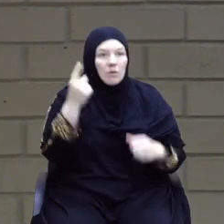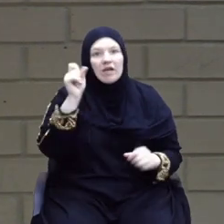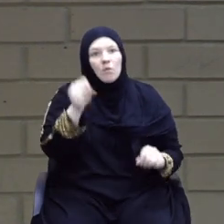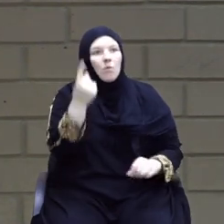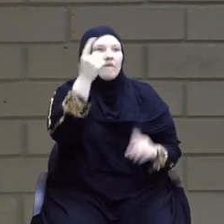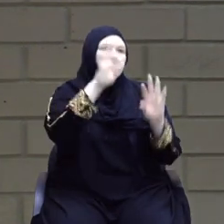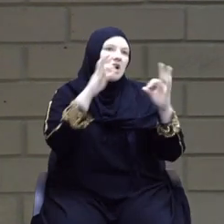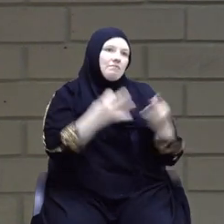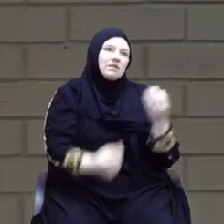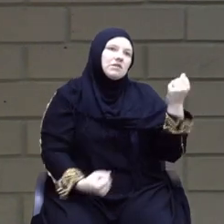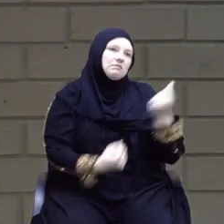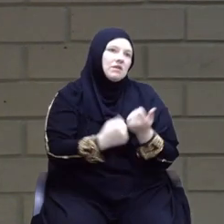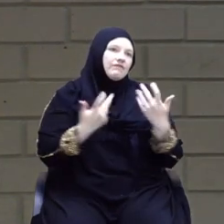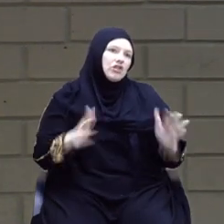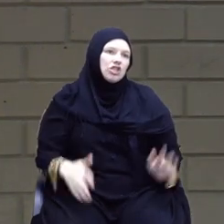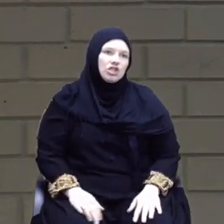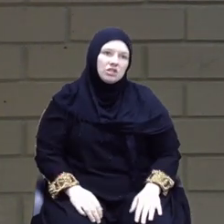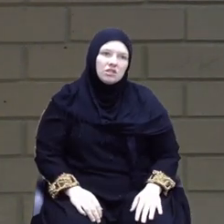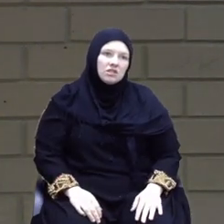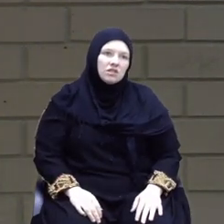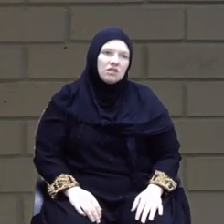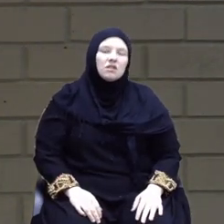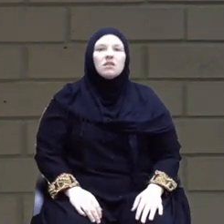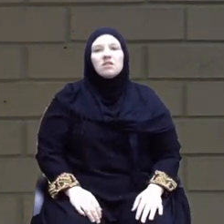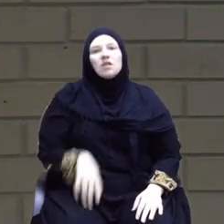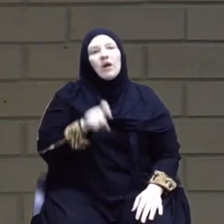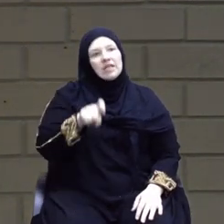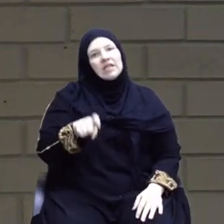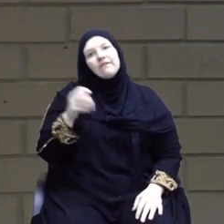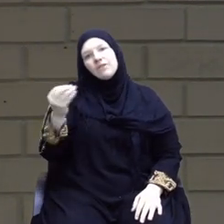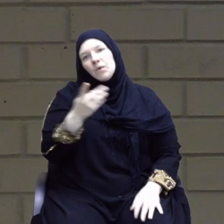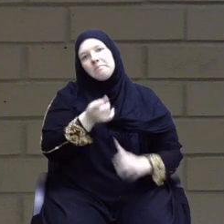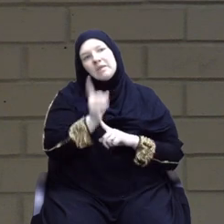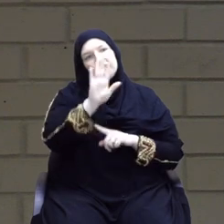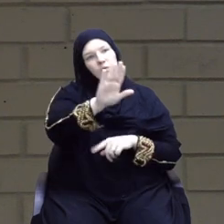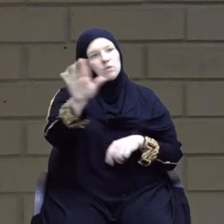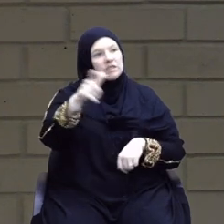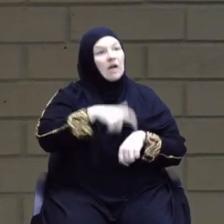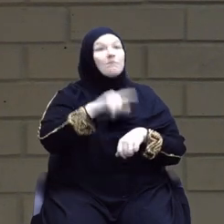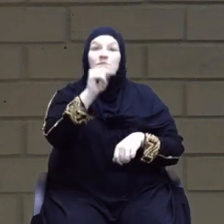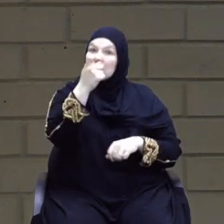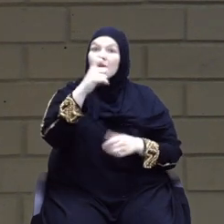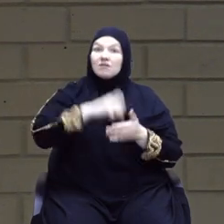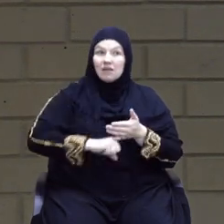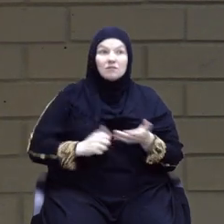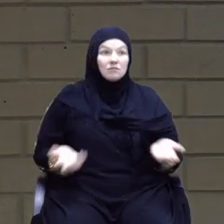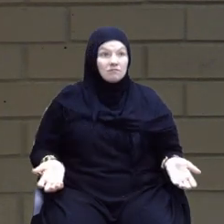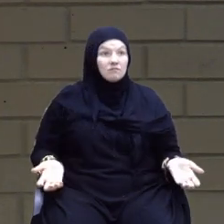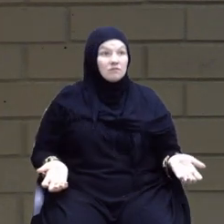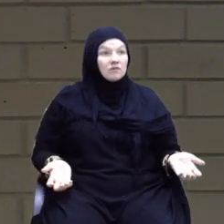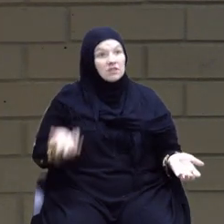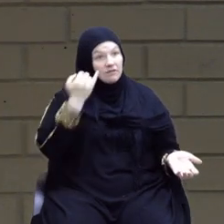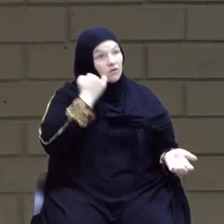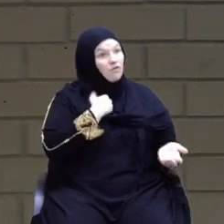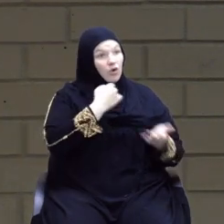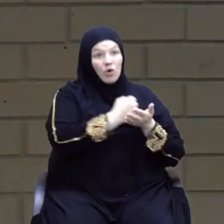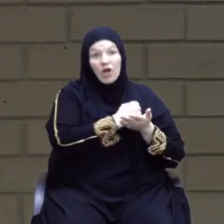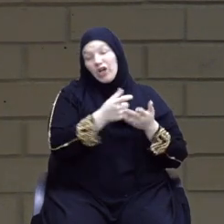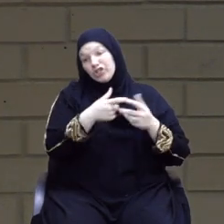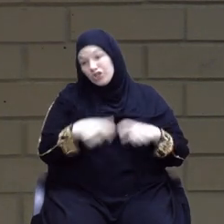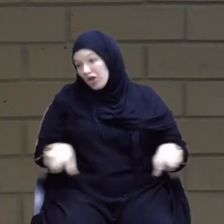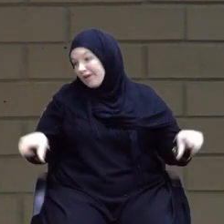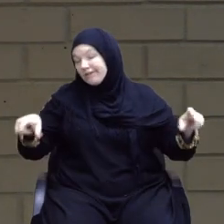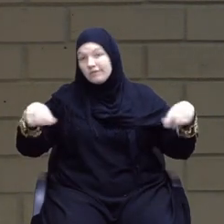more. So I need a few minutes of your time, inshallah. It's tax deductible. If you have a credit card, a check, book, just go to the